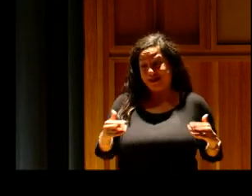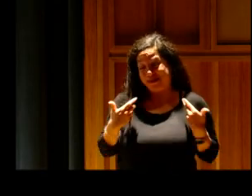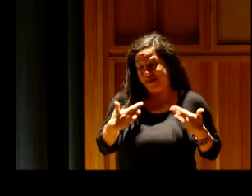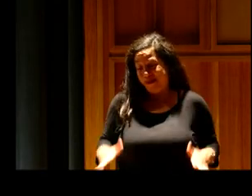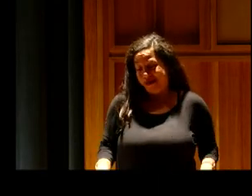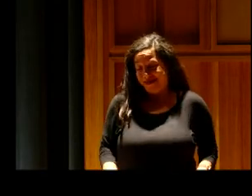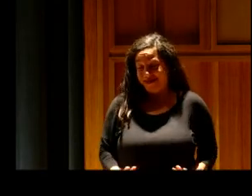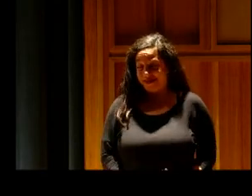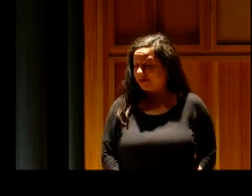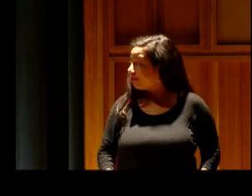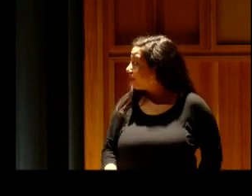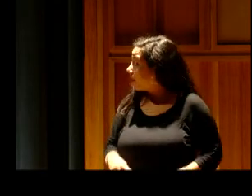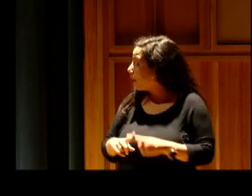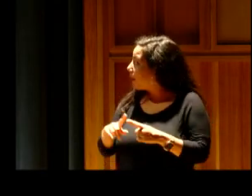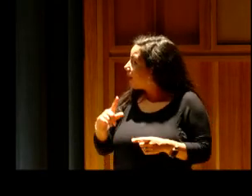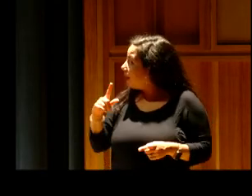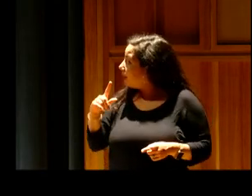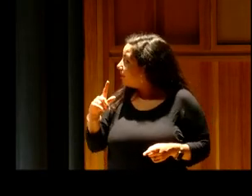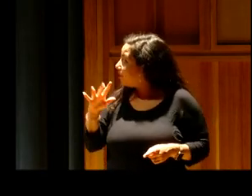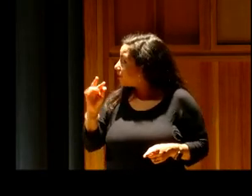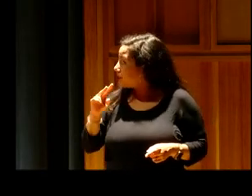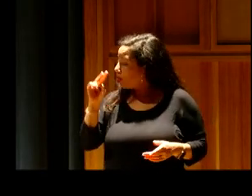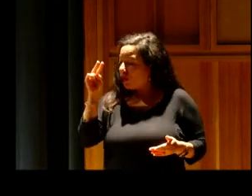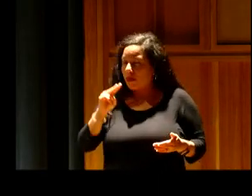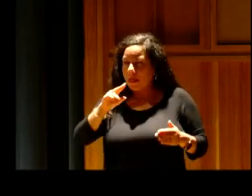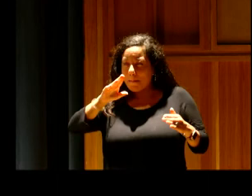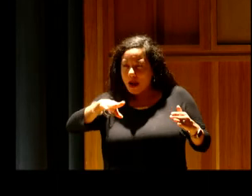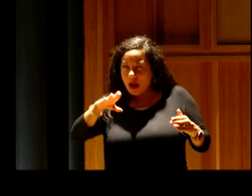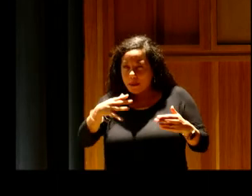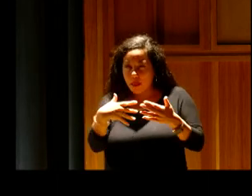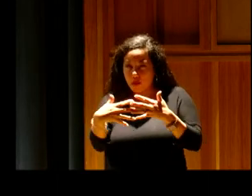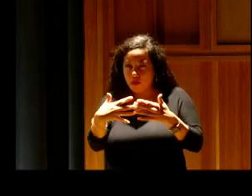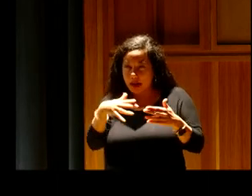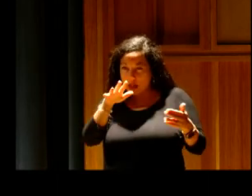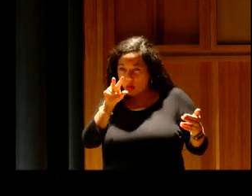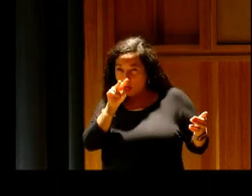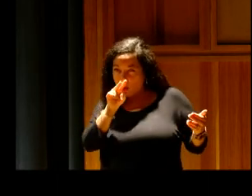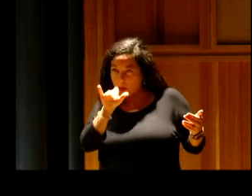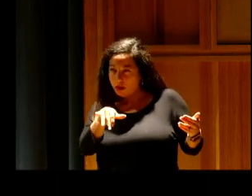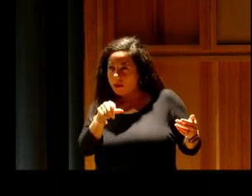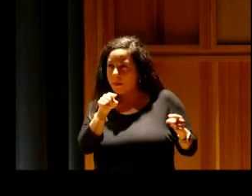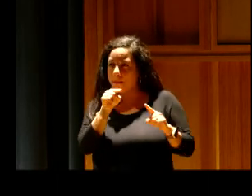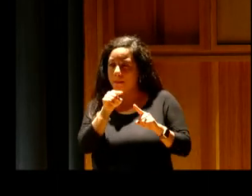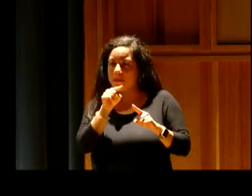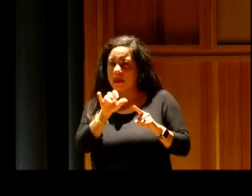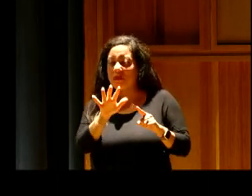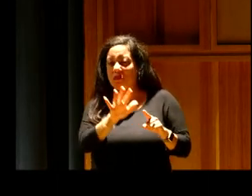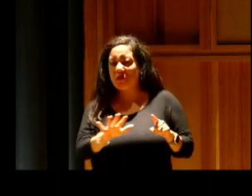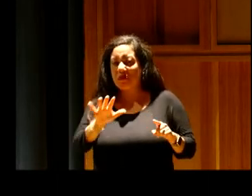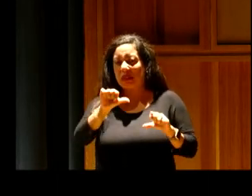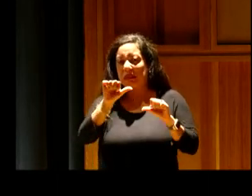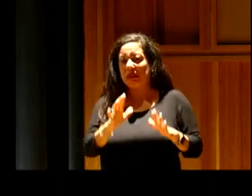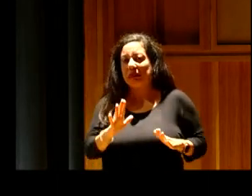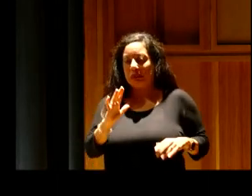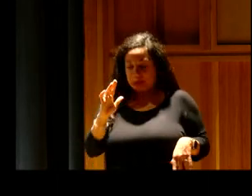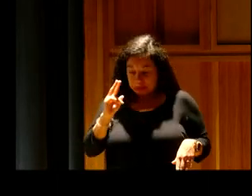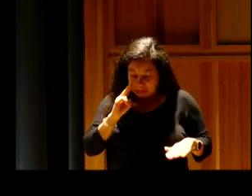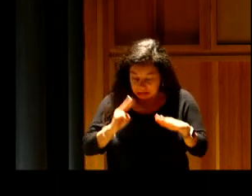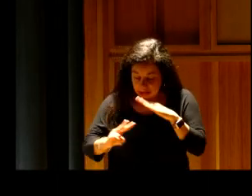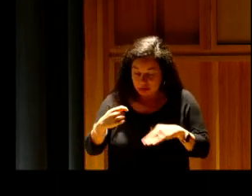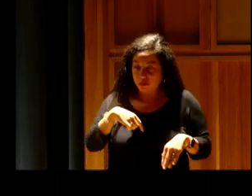good news is, if you look at the bottom of the gray shading, that's about where scientists predict we will get